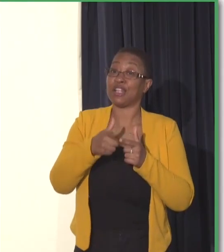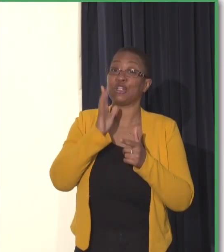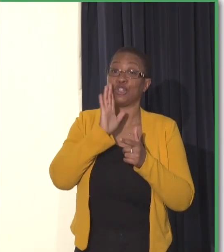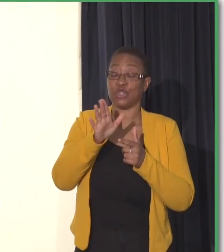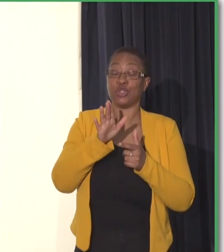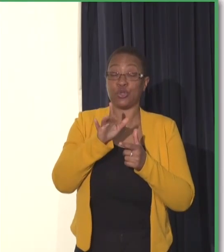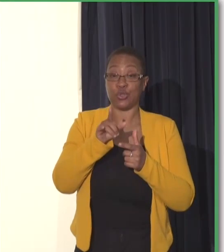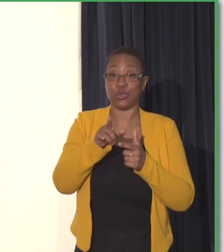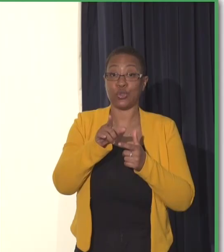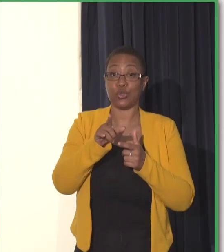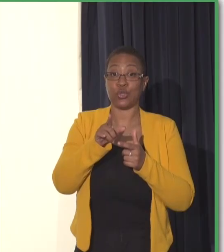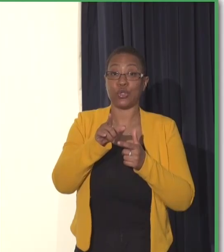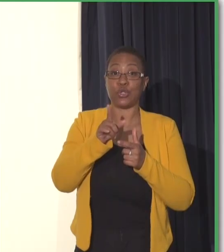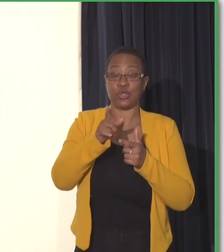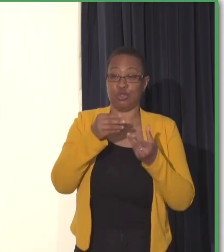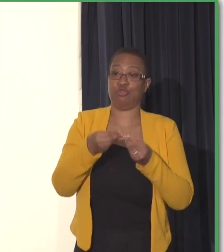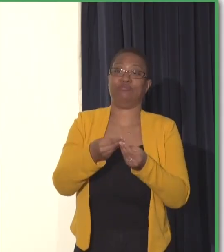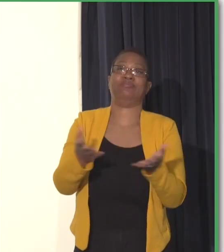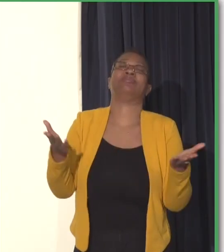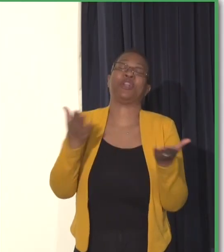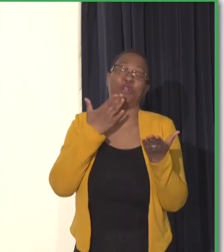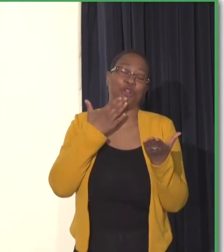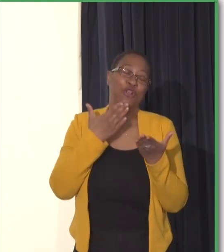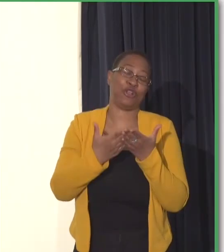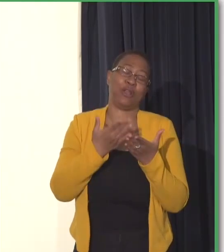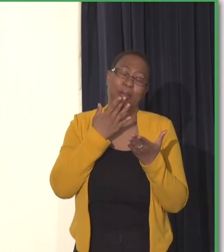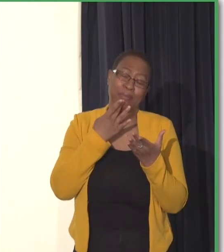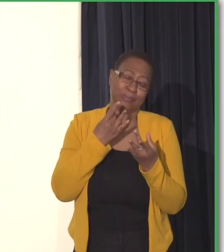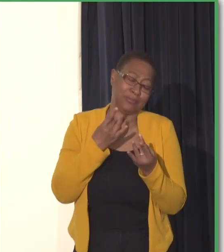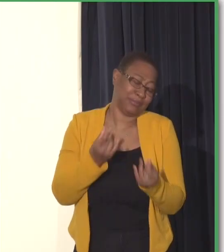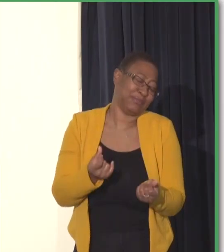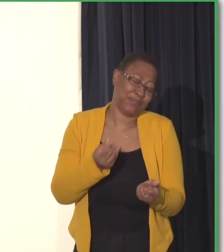deliver, you put out some good food too. I love that food.